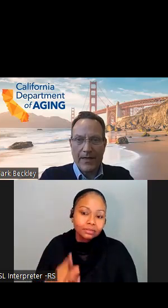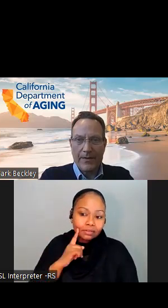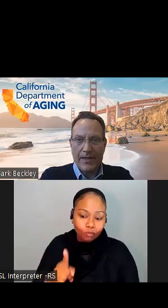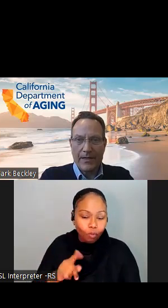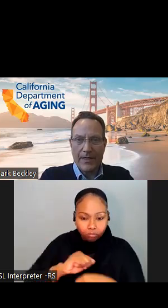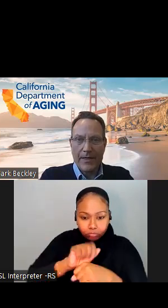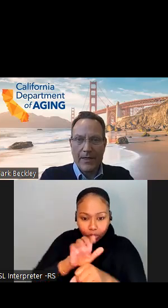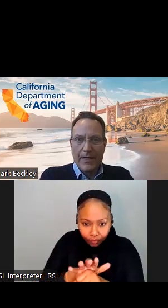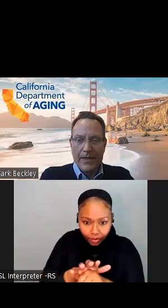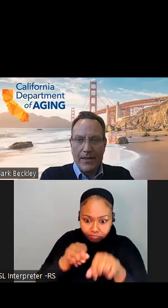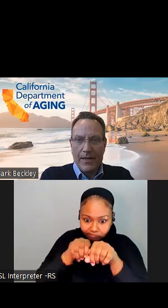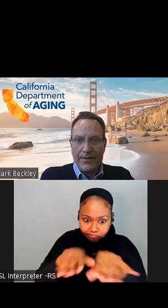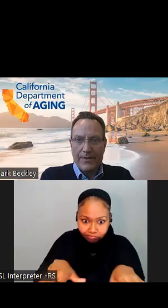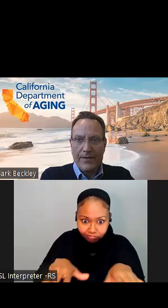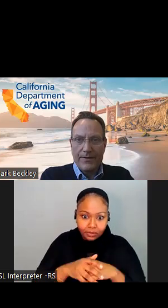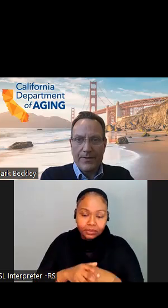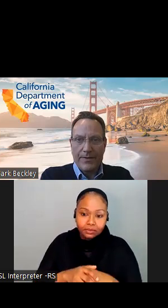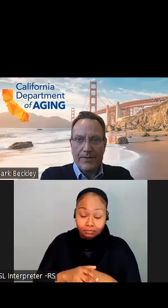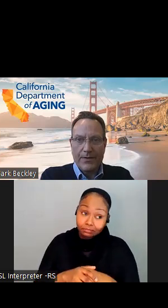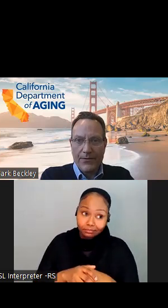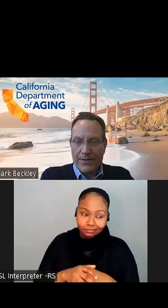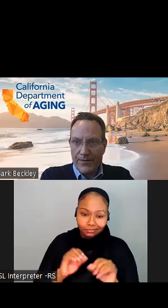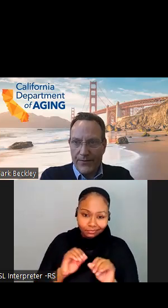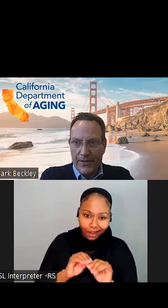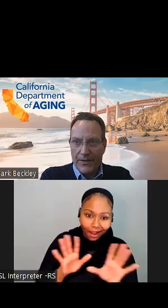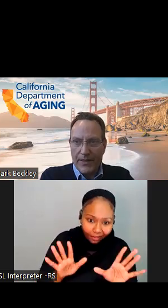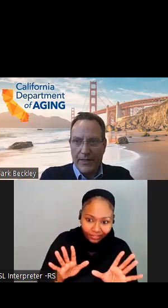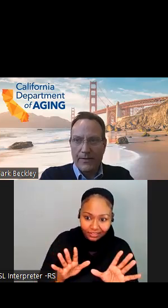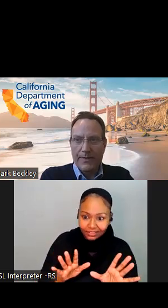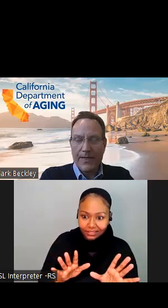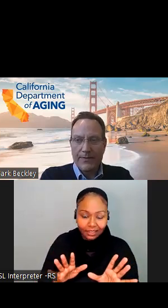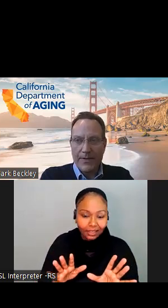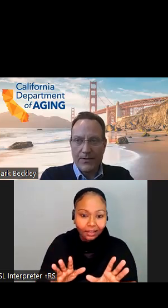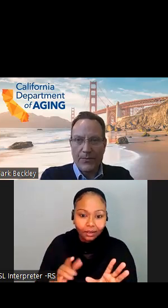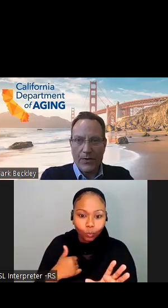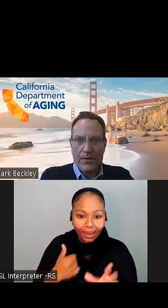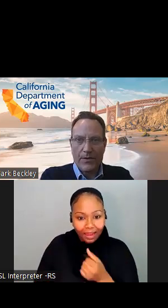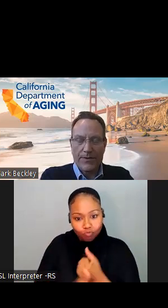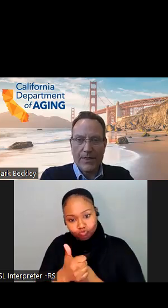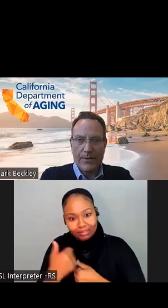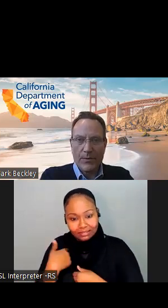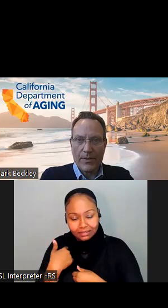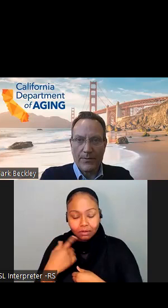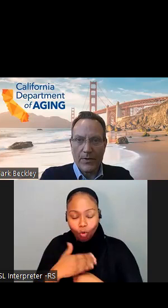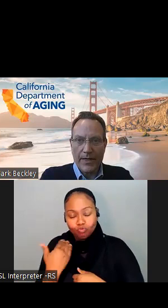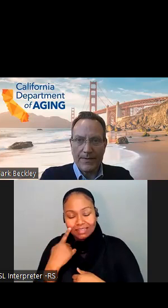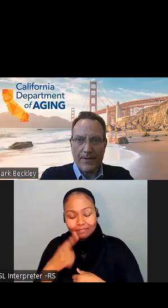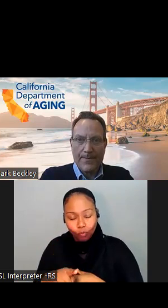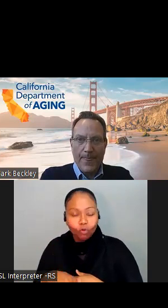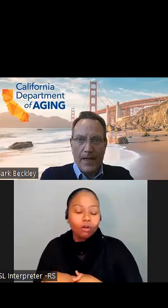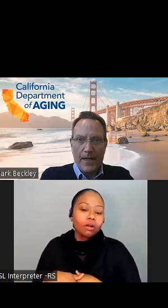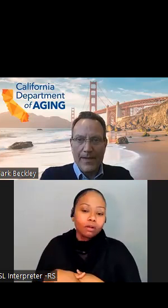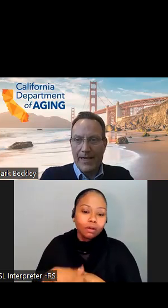COVID-19 pandemic, I mean, obviously this was due to the risk of infection and illness. That's why certain protocols were put into